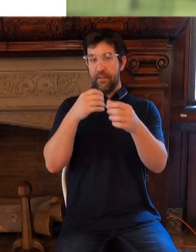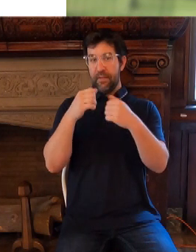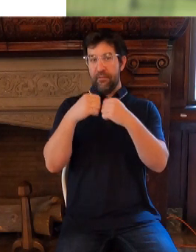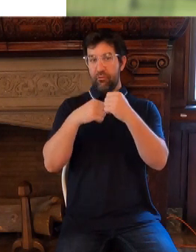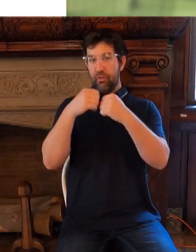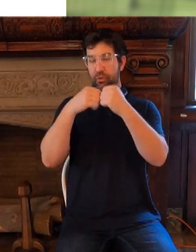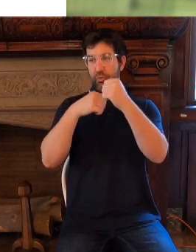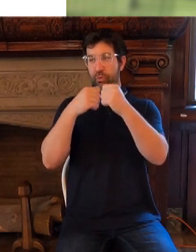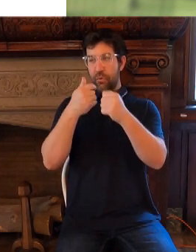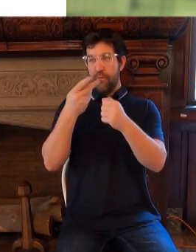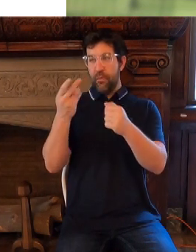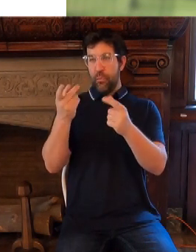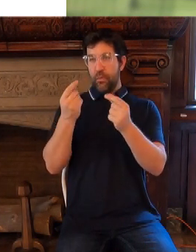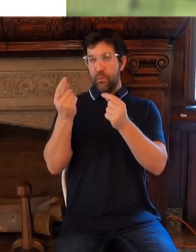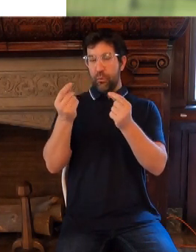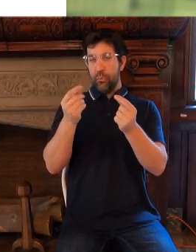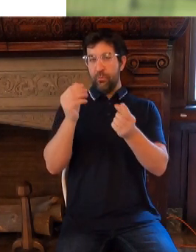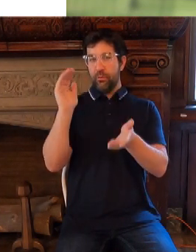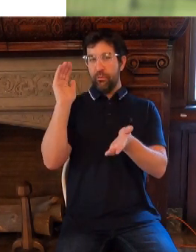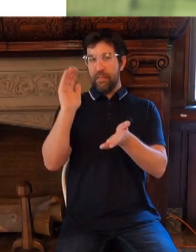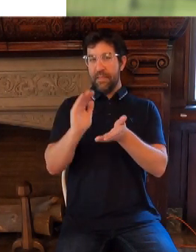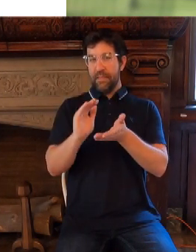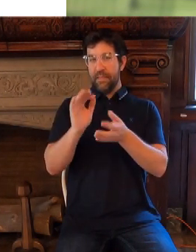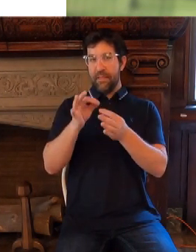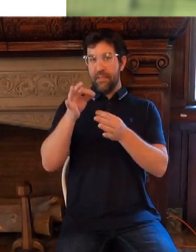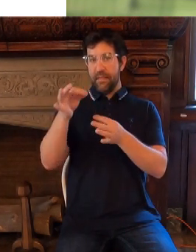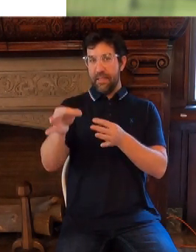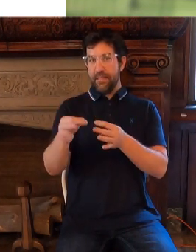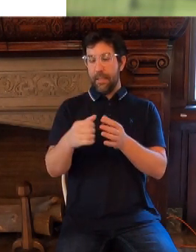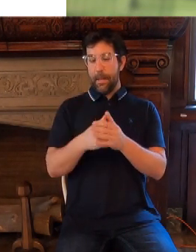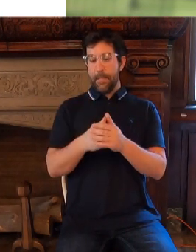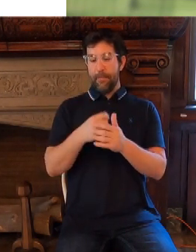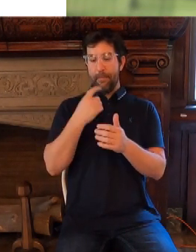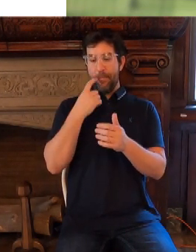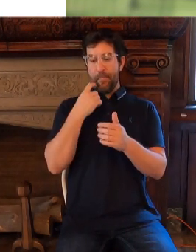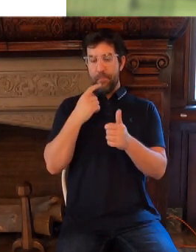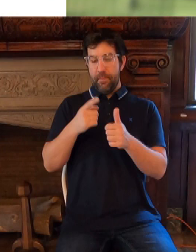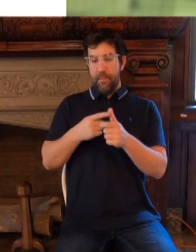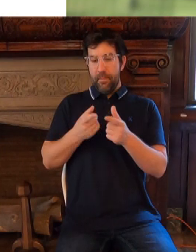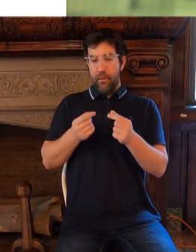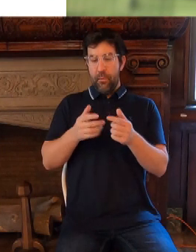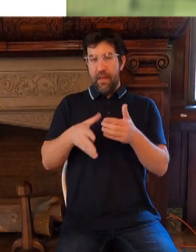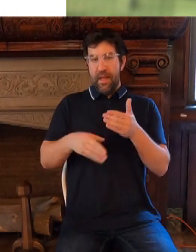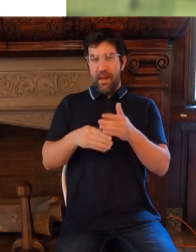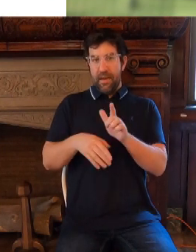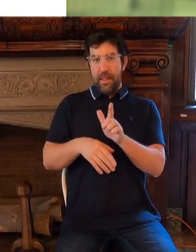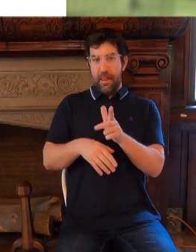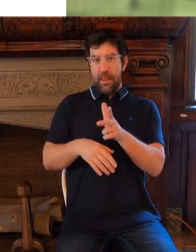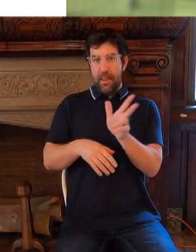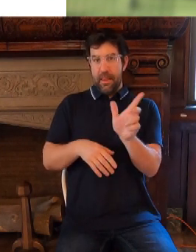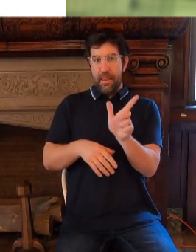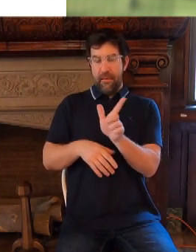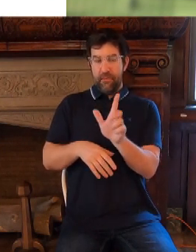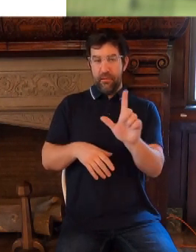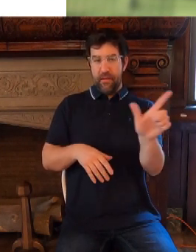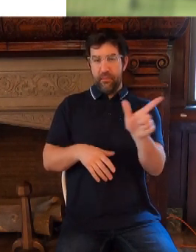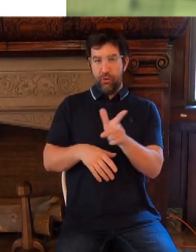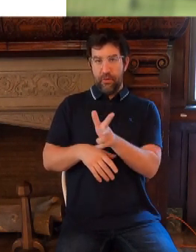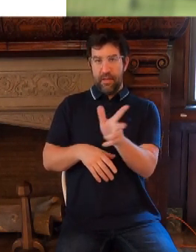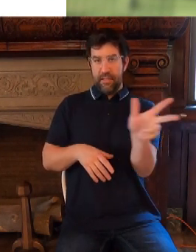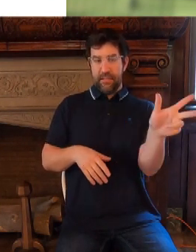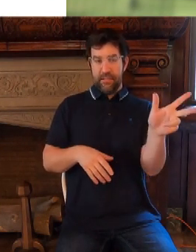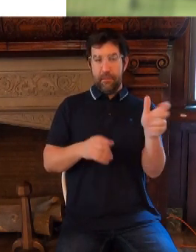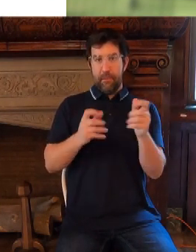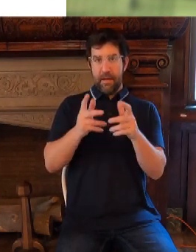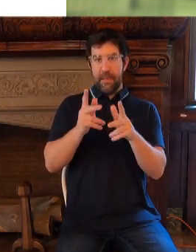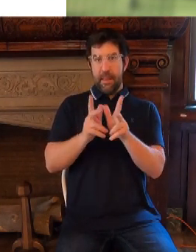are a couple things that we can do to mitigate that. The first thing we're going to do is add those left turn lanes where we see high volumes of left